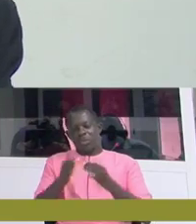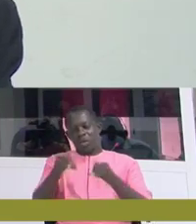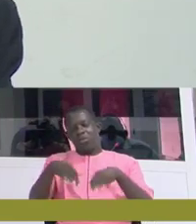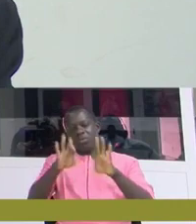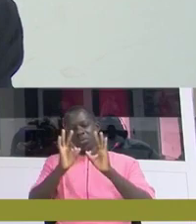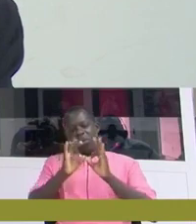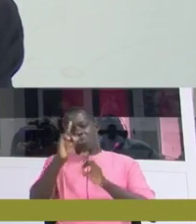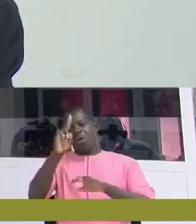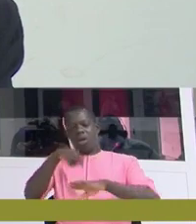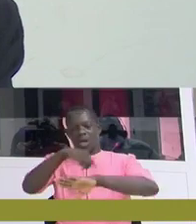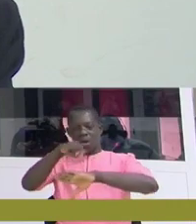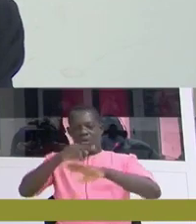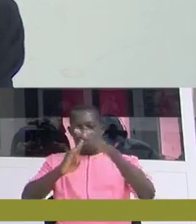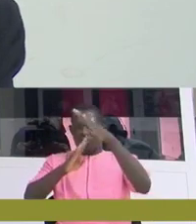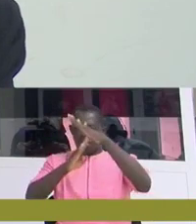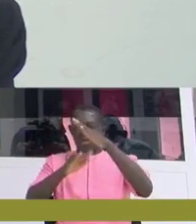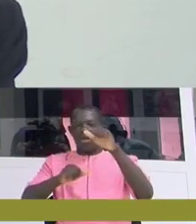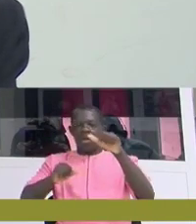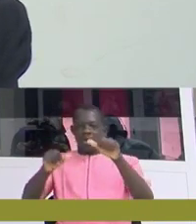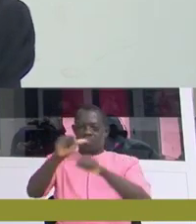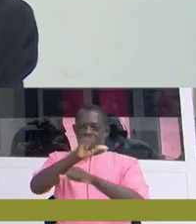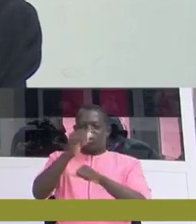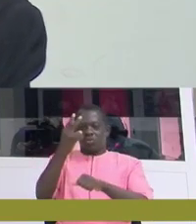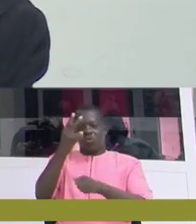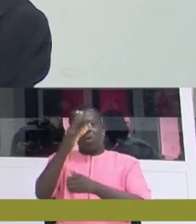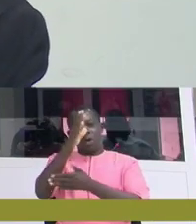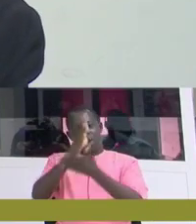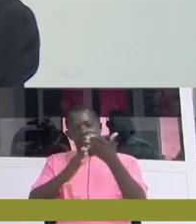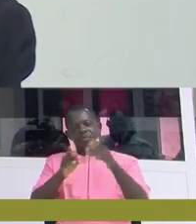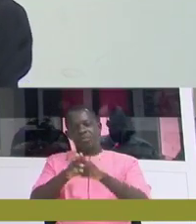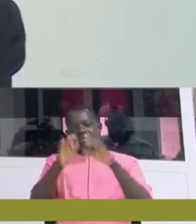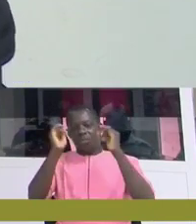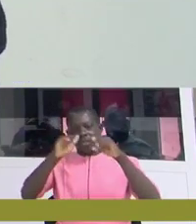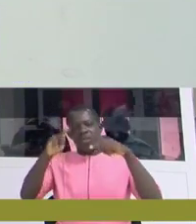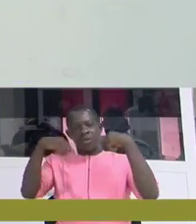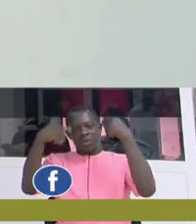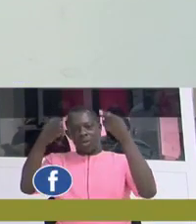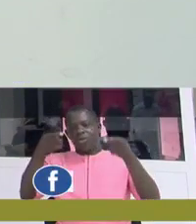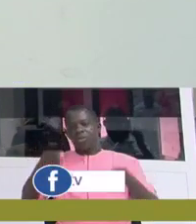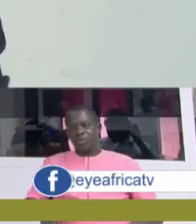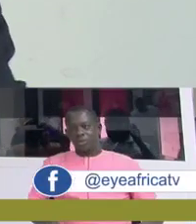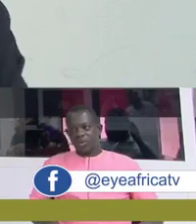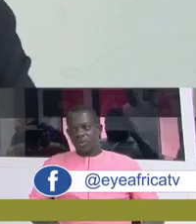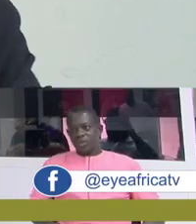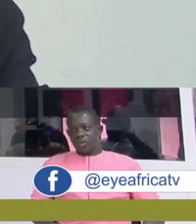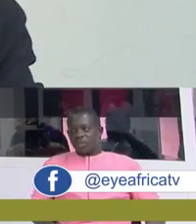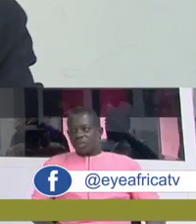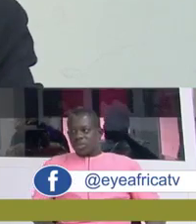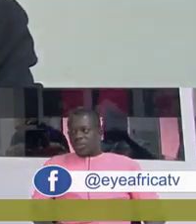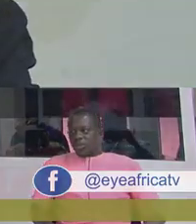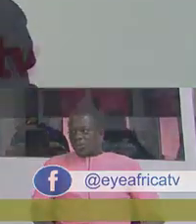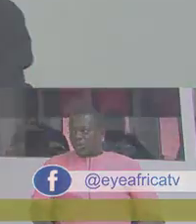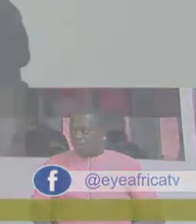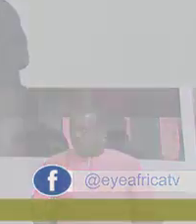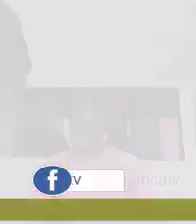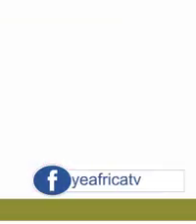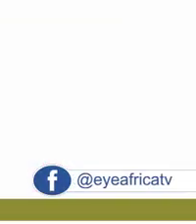a 1 hour break and come back at 2:30. Meeting is adjourned. Mbe montoro watikilinda hata.